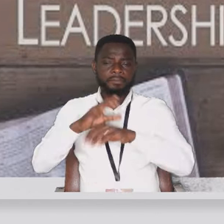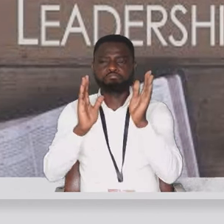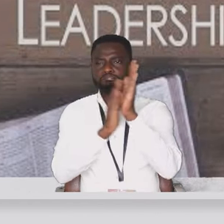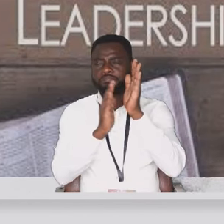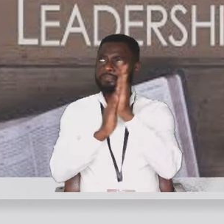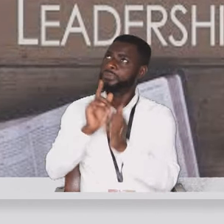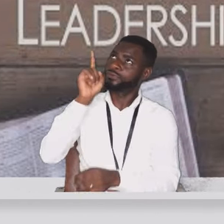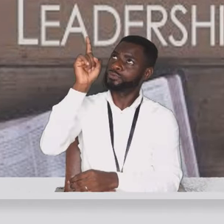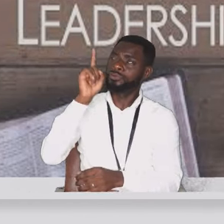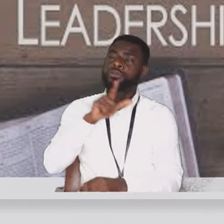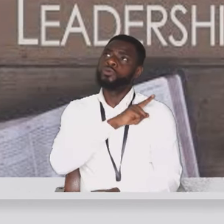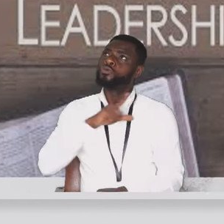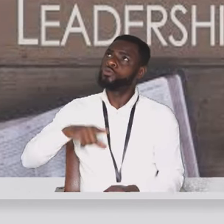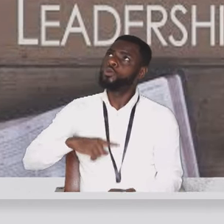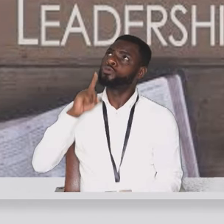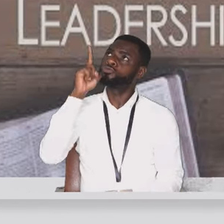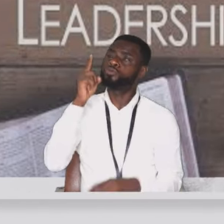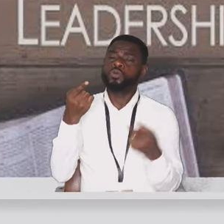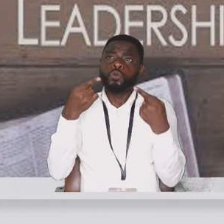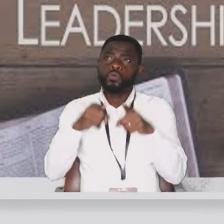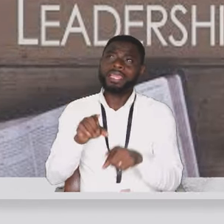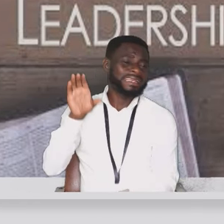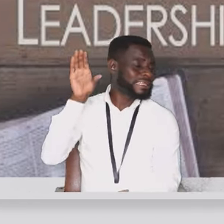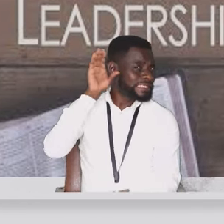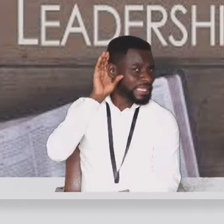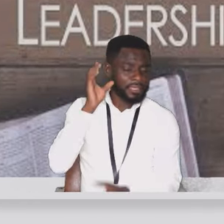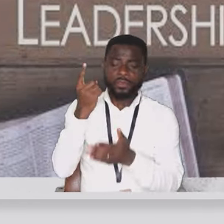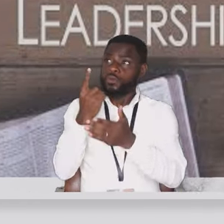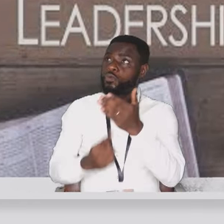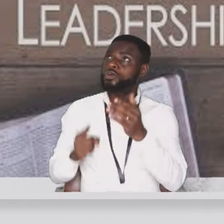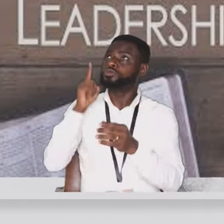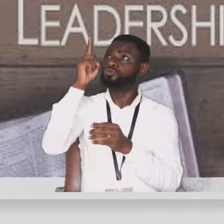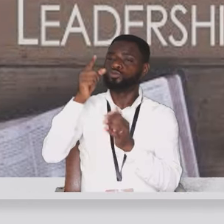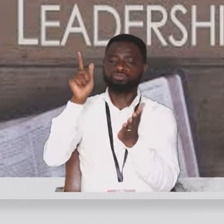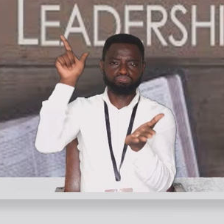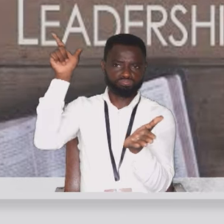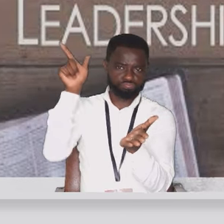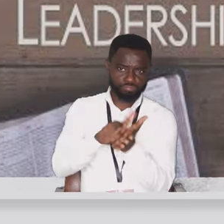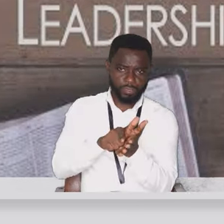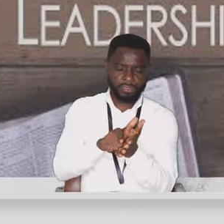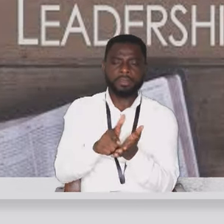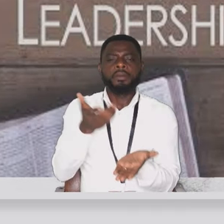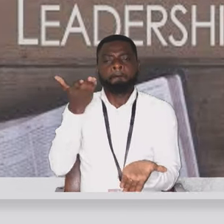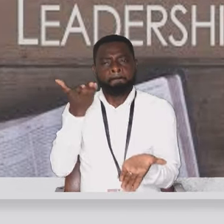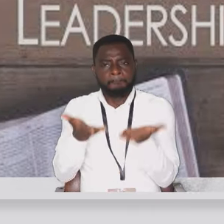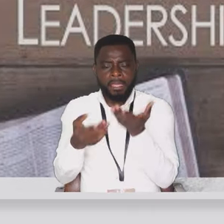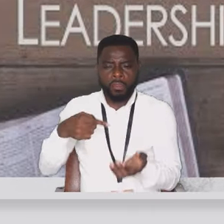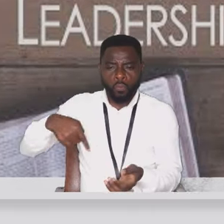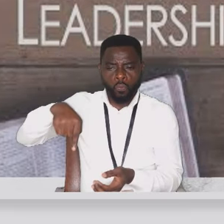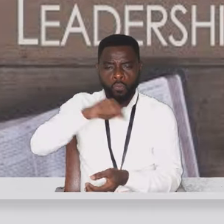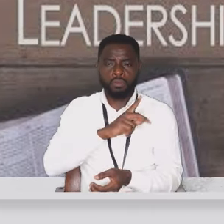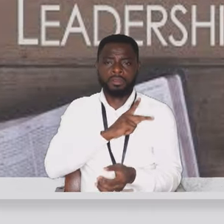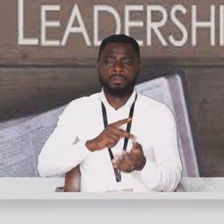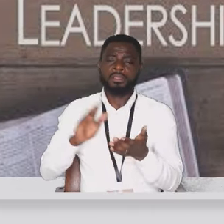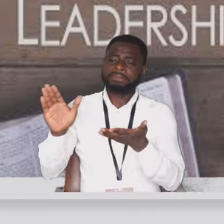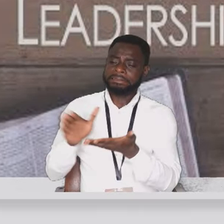Lord, when they hear what you have decreed. May they sing of the ways of